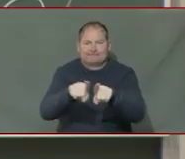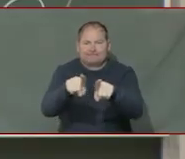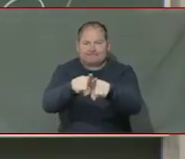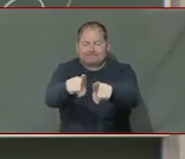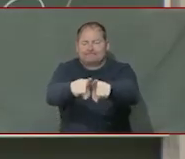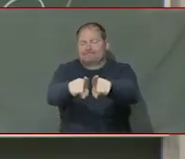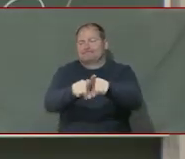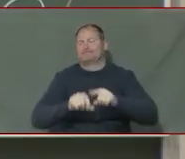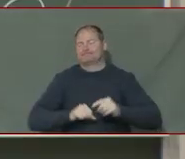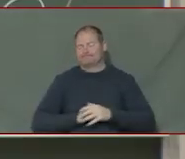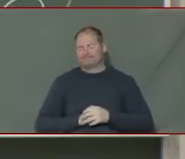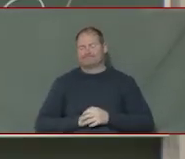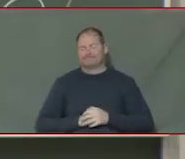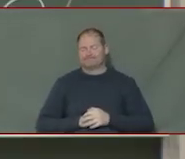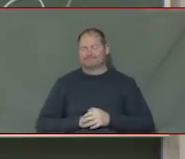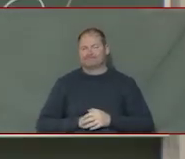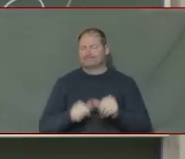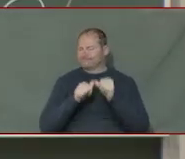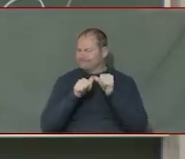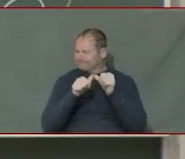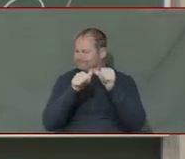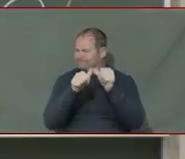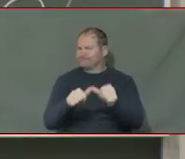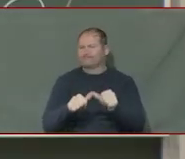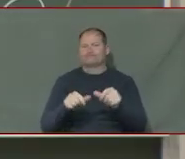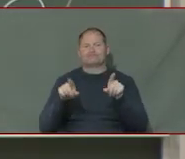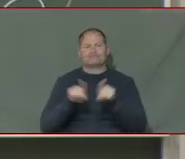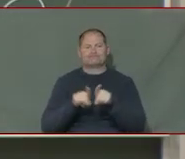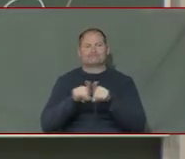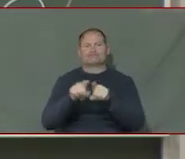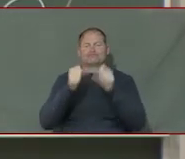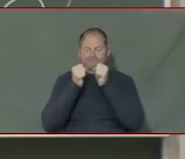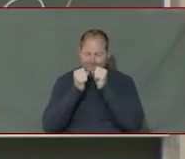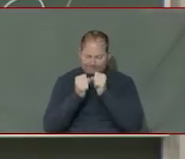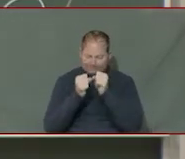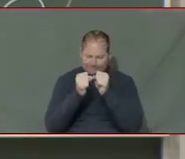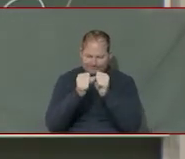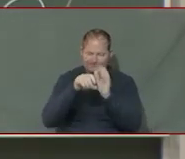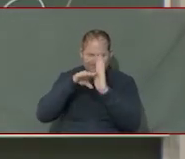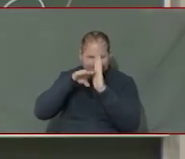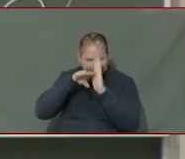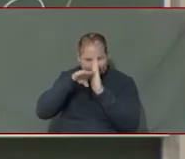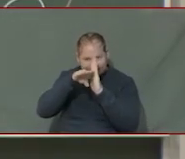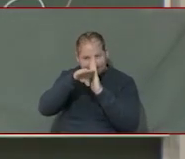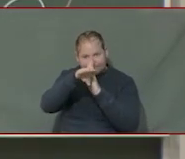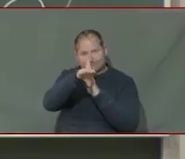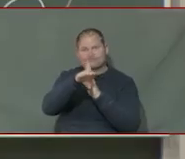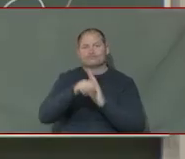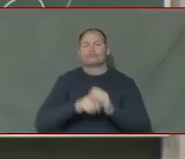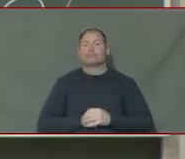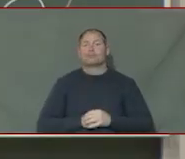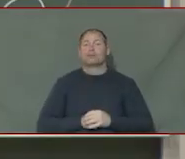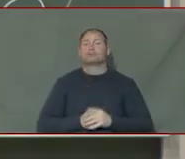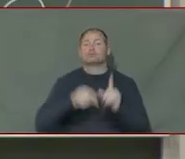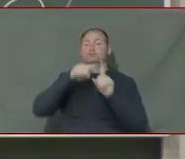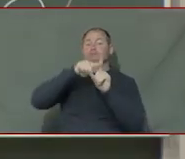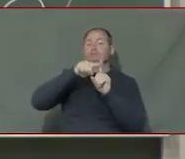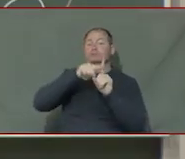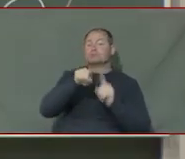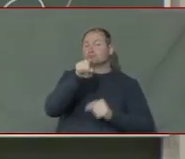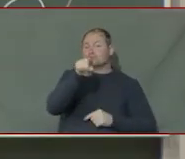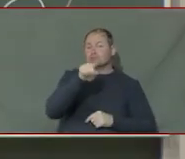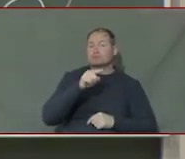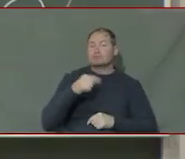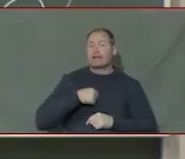your body is staying constant. Your temperature, if I measure it now, it will be normal where it should be, 37.5 degrees. If I test